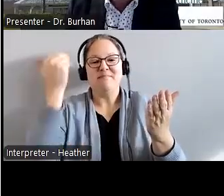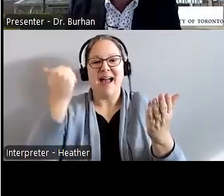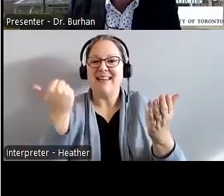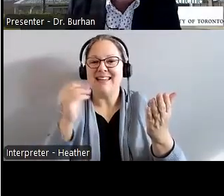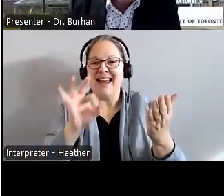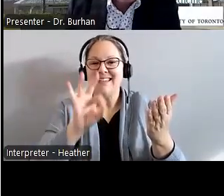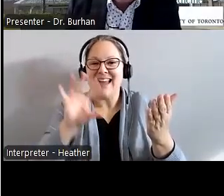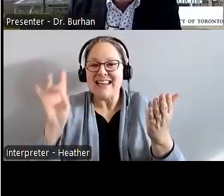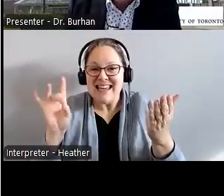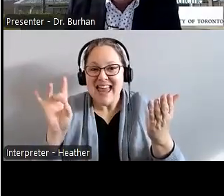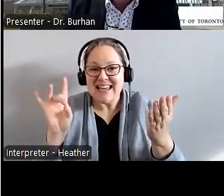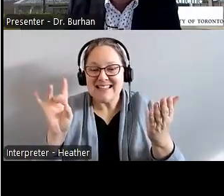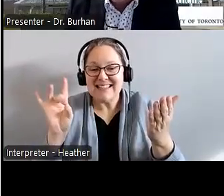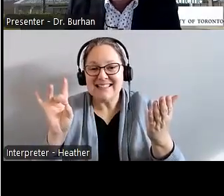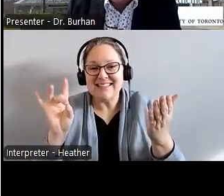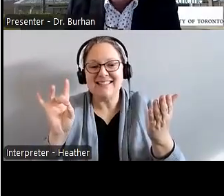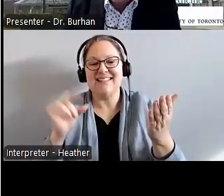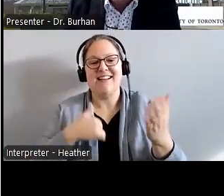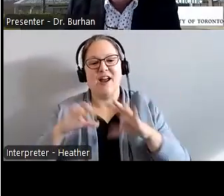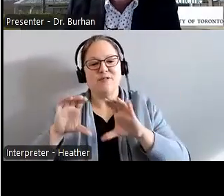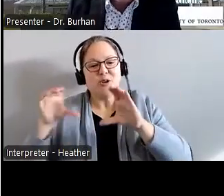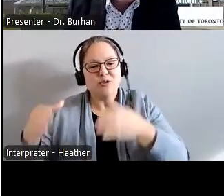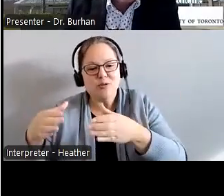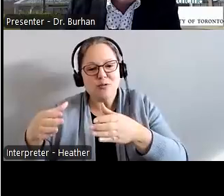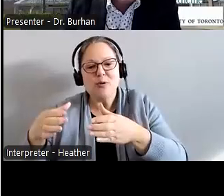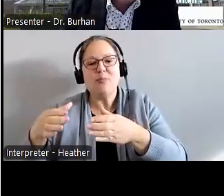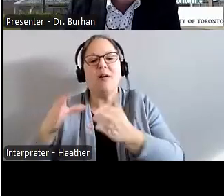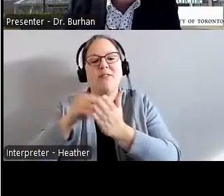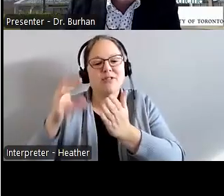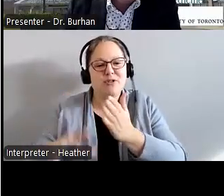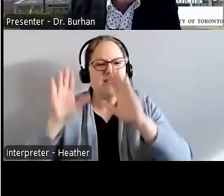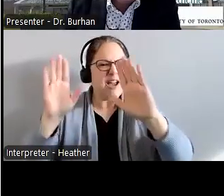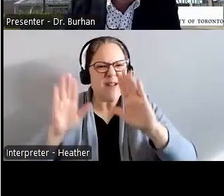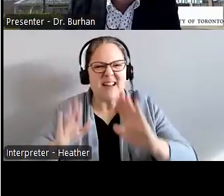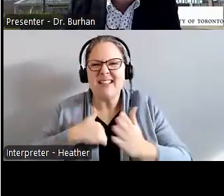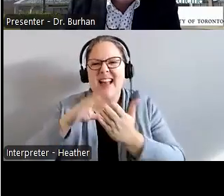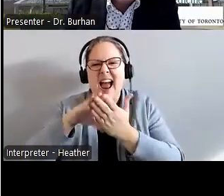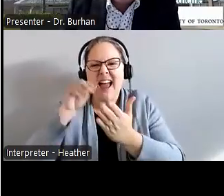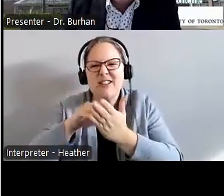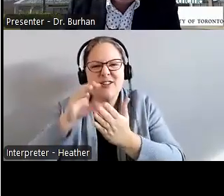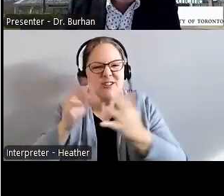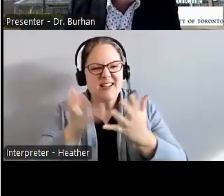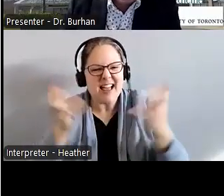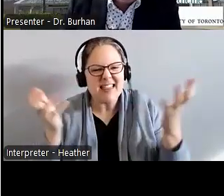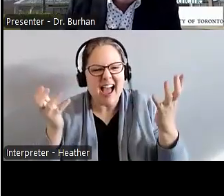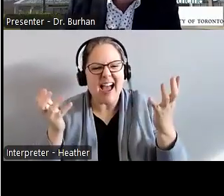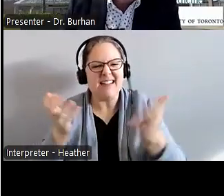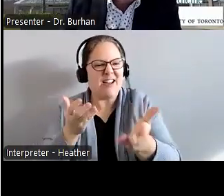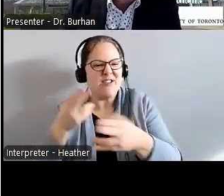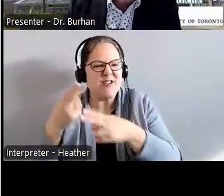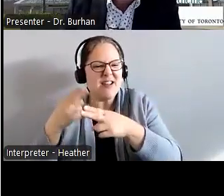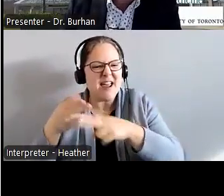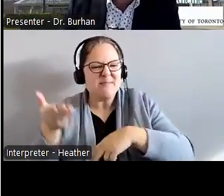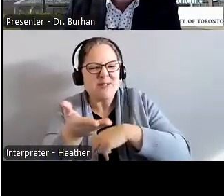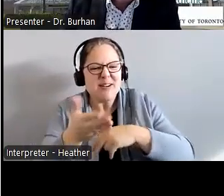was among a cohort of excellent residents. I learned a lot from them. I'm mentioning them here again.